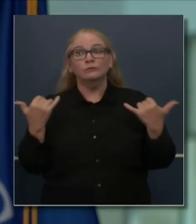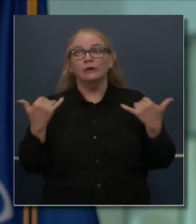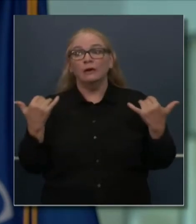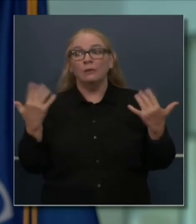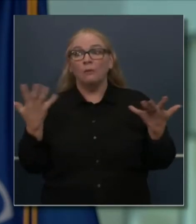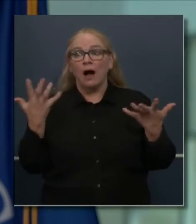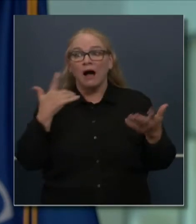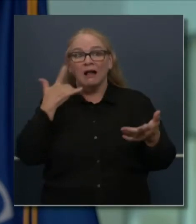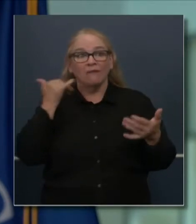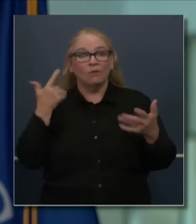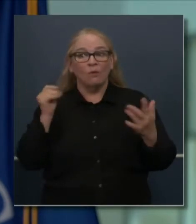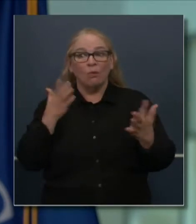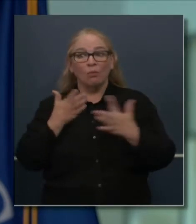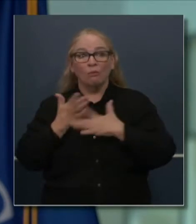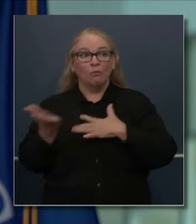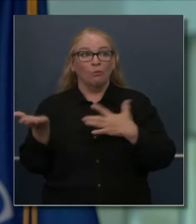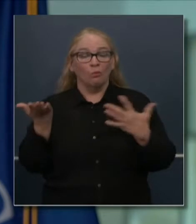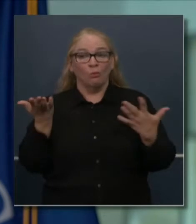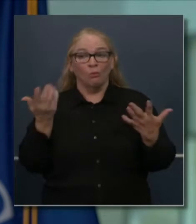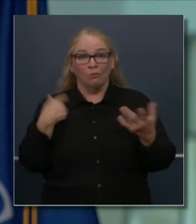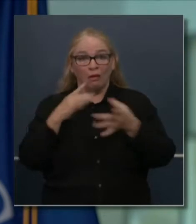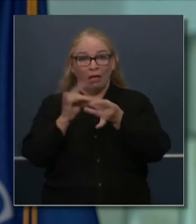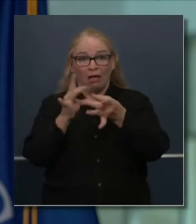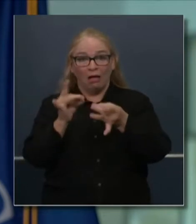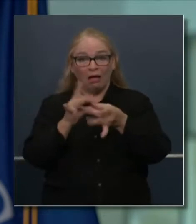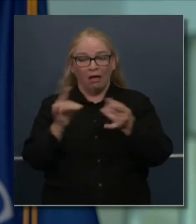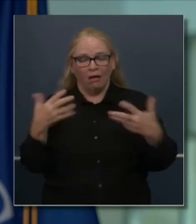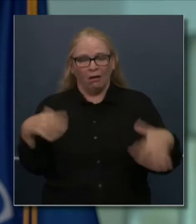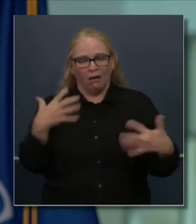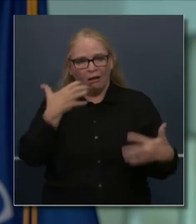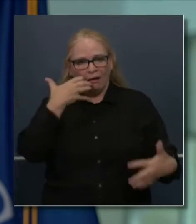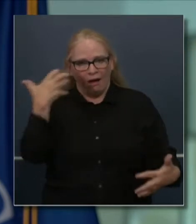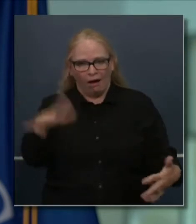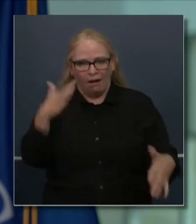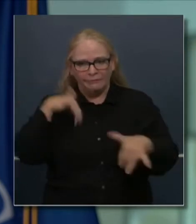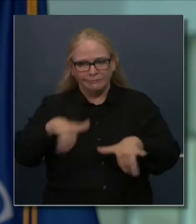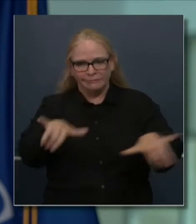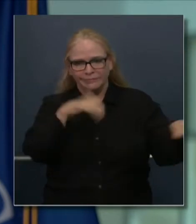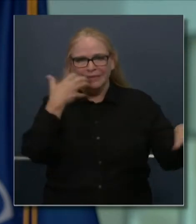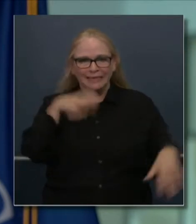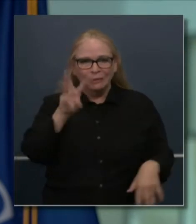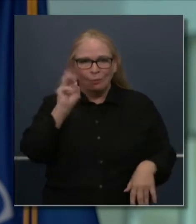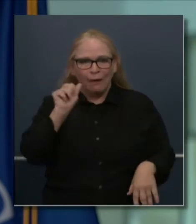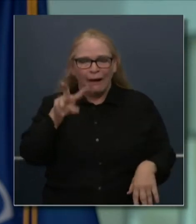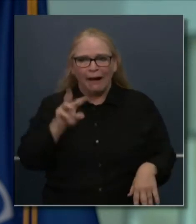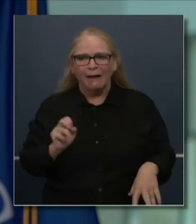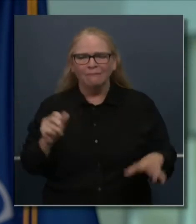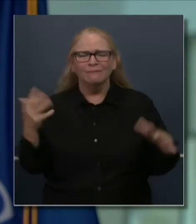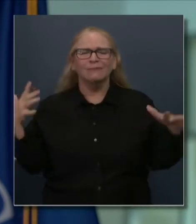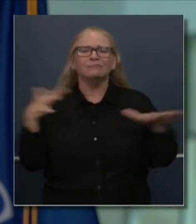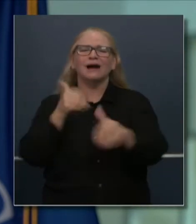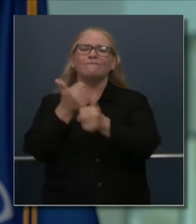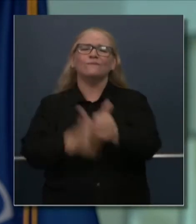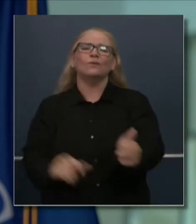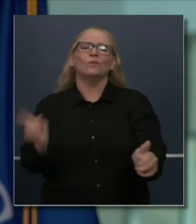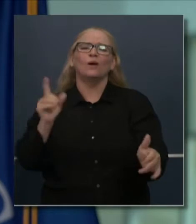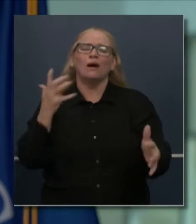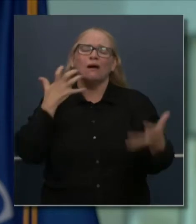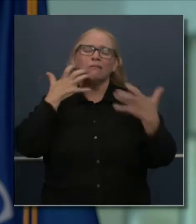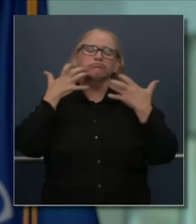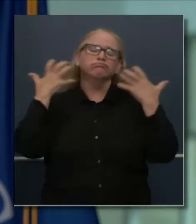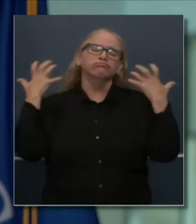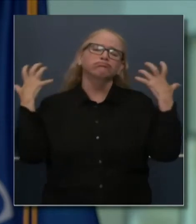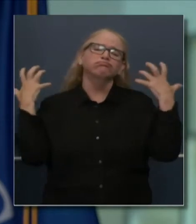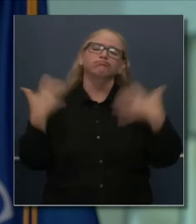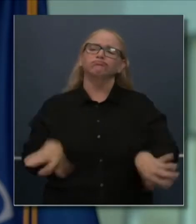state as it relates to this oppressive heat wave and these rather extraordinary weather conditions that all of us are struggling